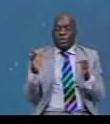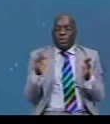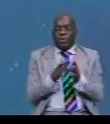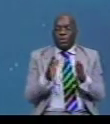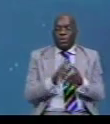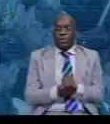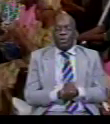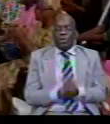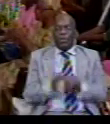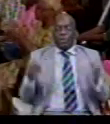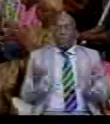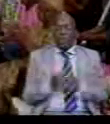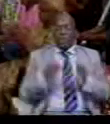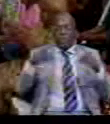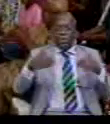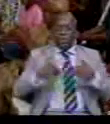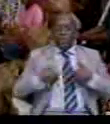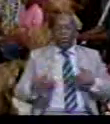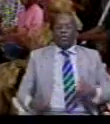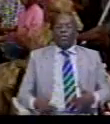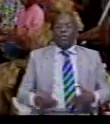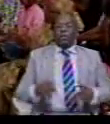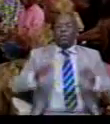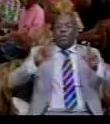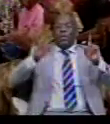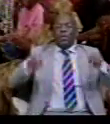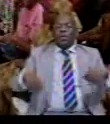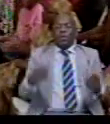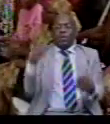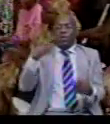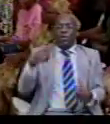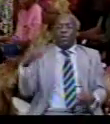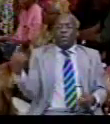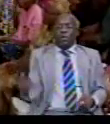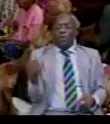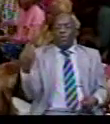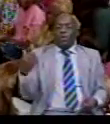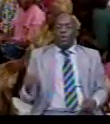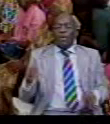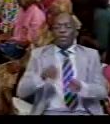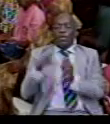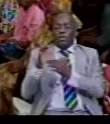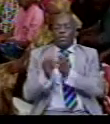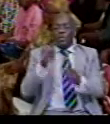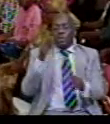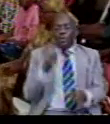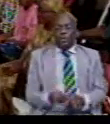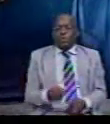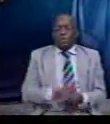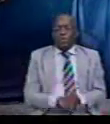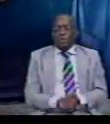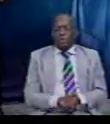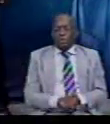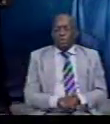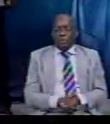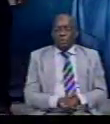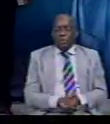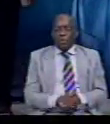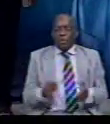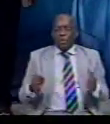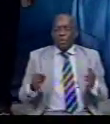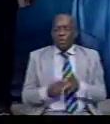It has gone forever in Jesus' name. Amen. Beside me here is a young man by